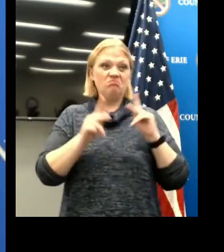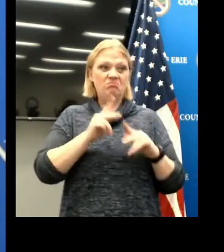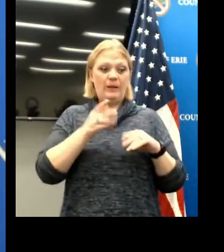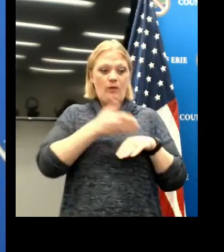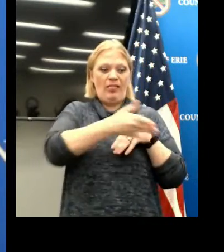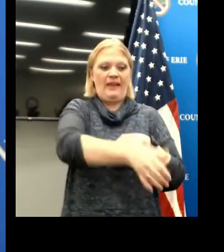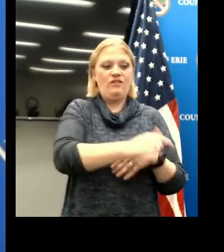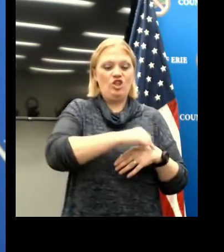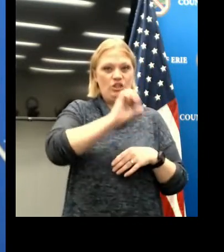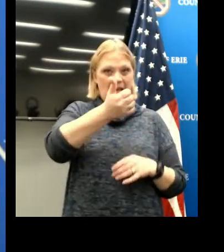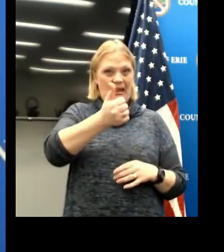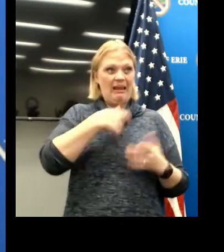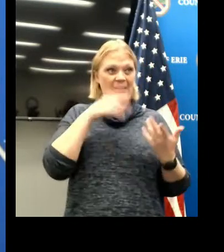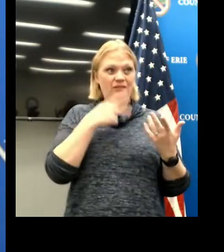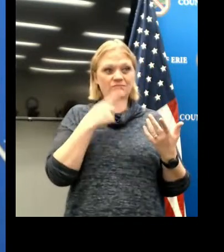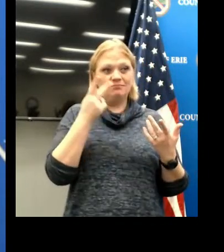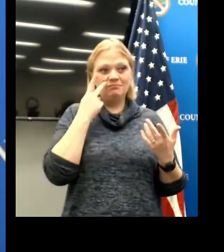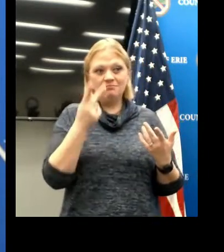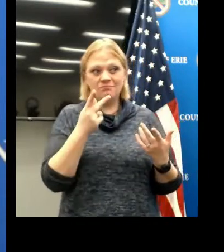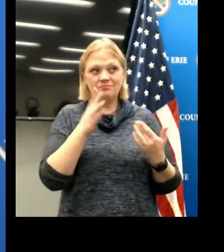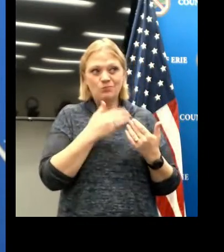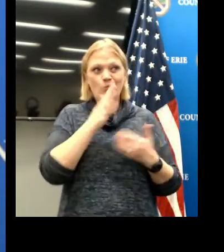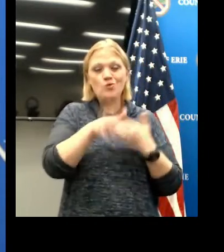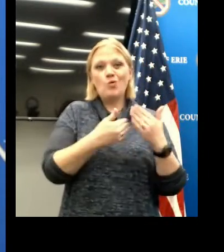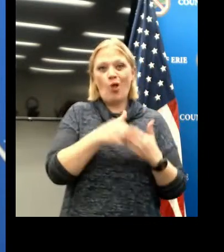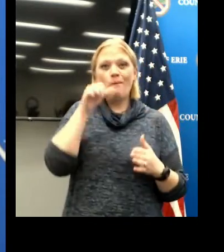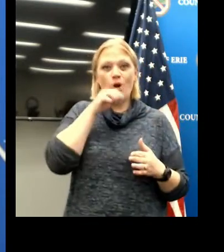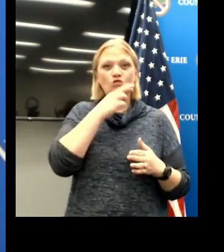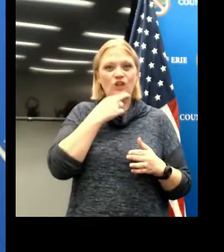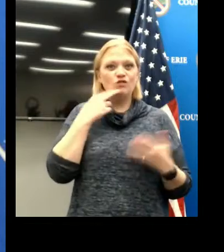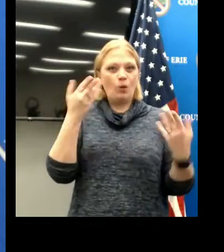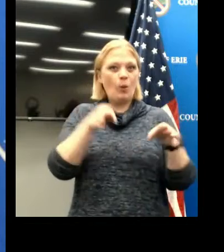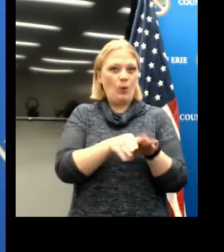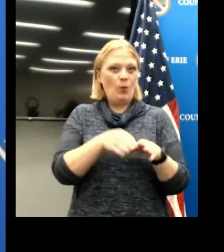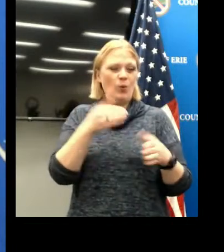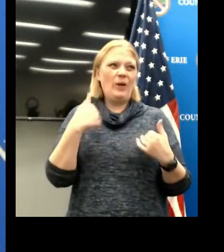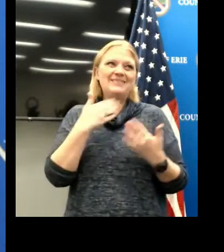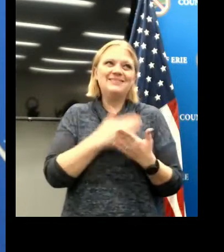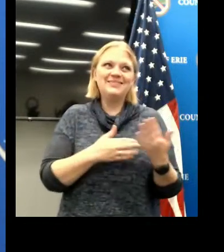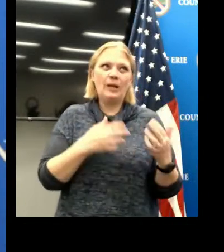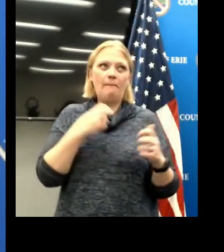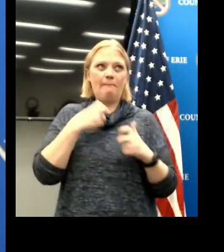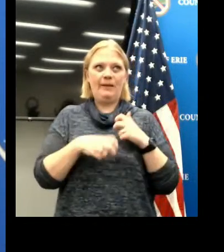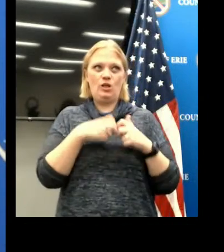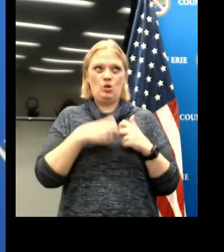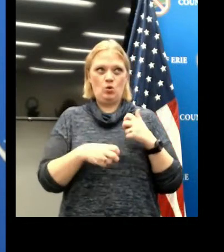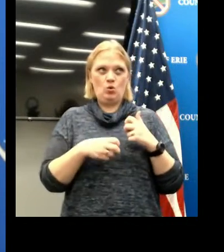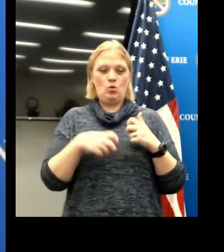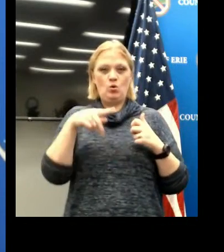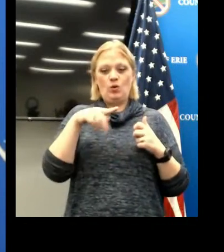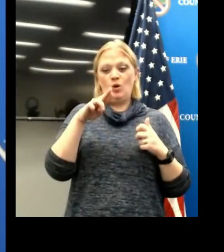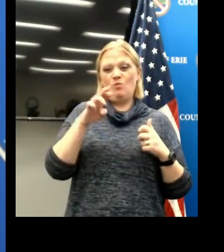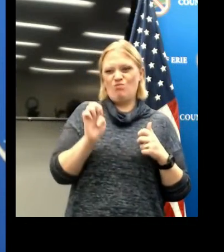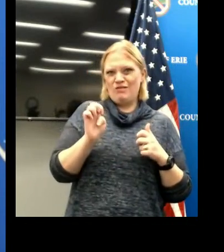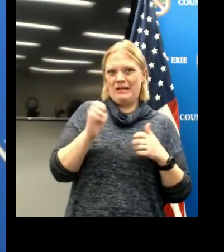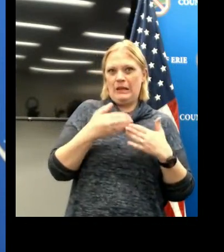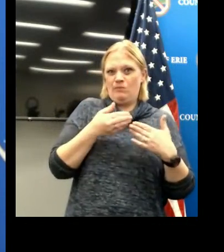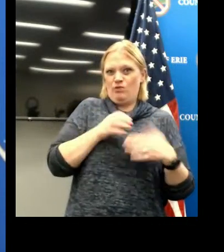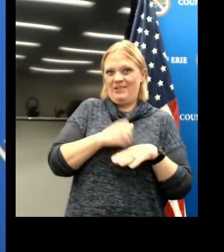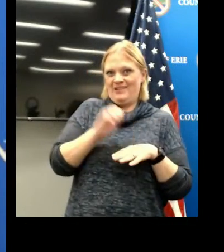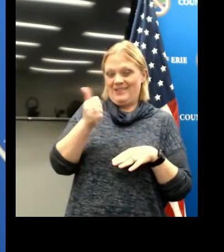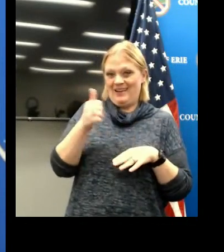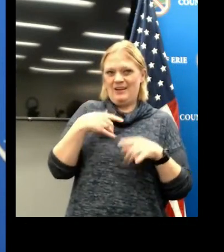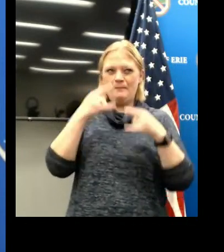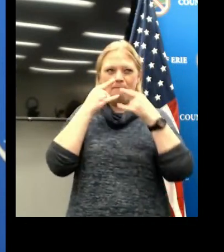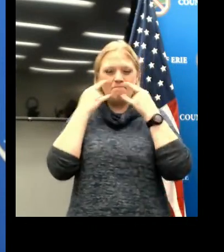p.m. and we found that almost all bars and restaurants were closed. We had some issues where pre 10 o'clock there may have been some mask